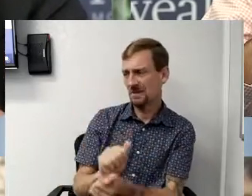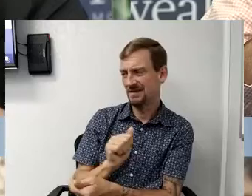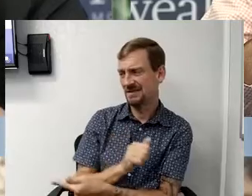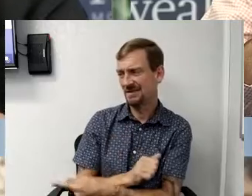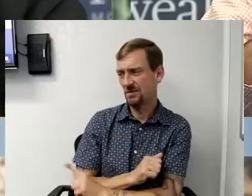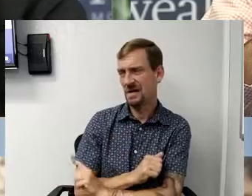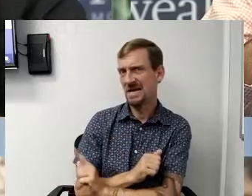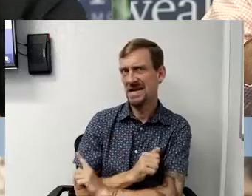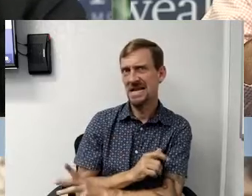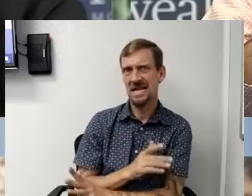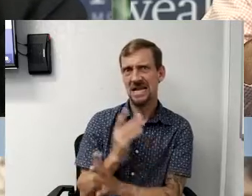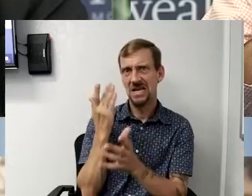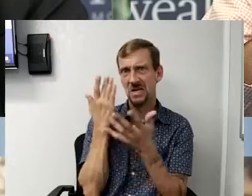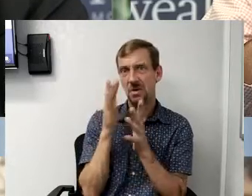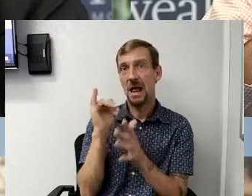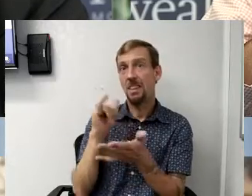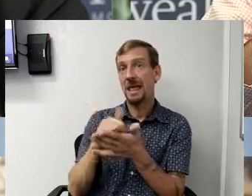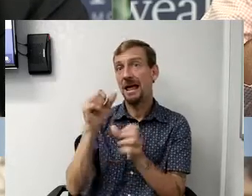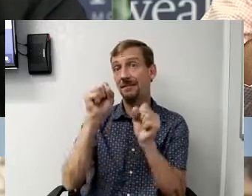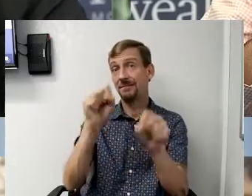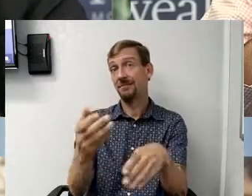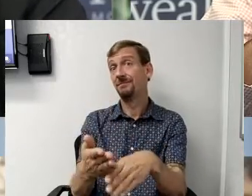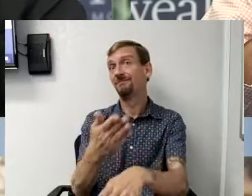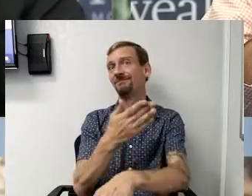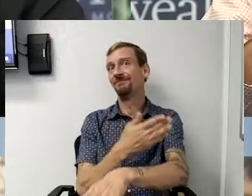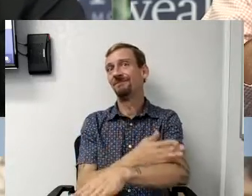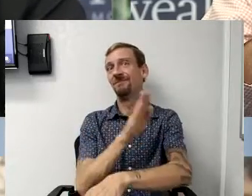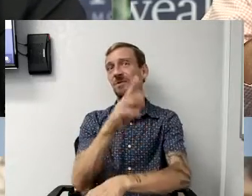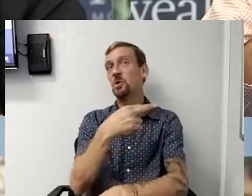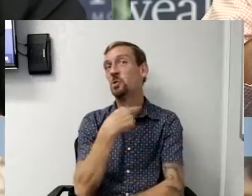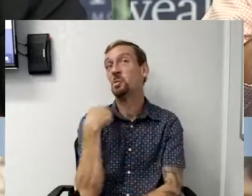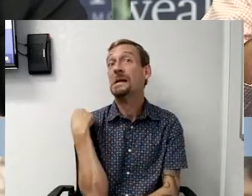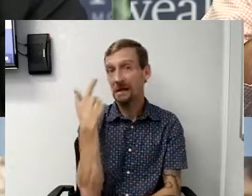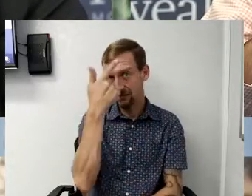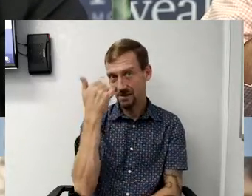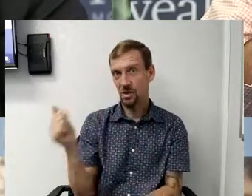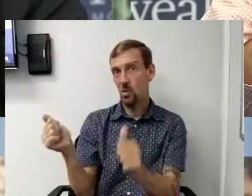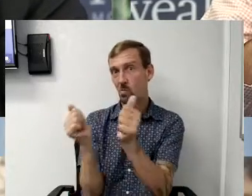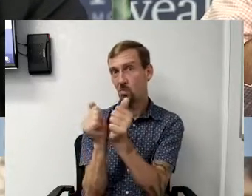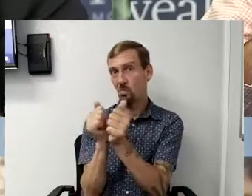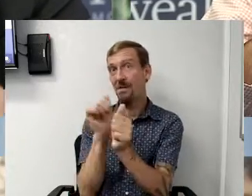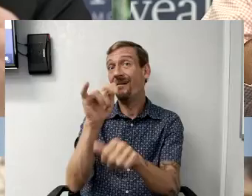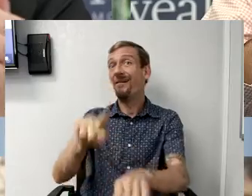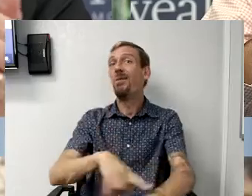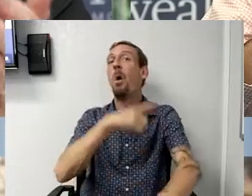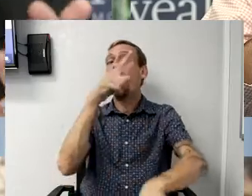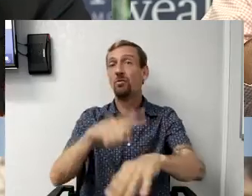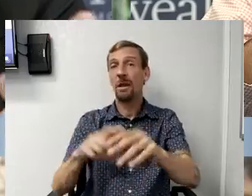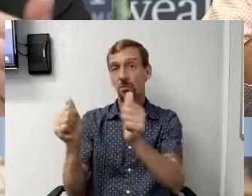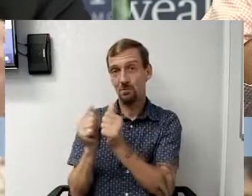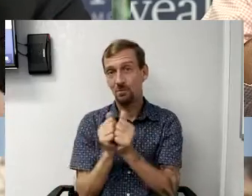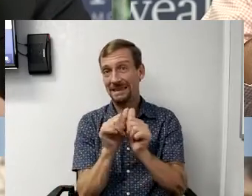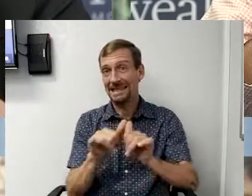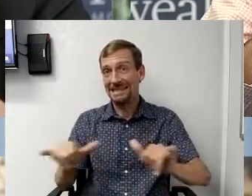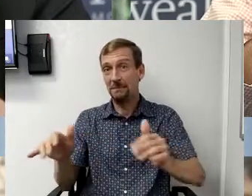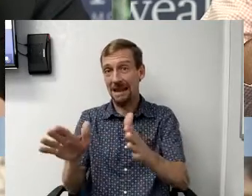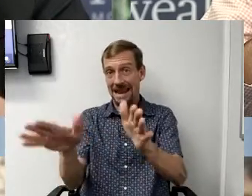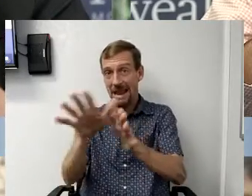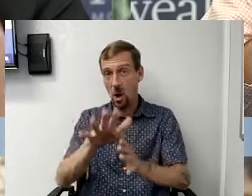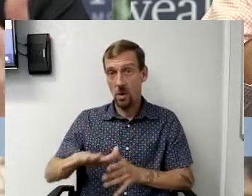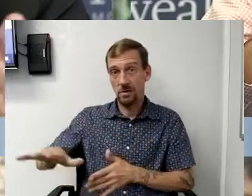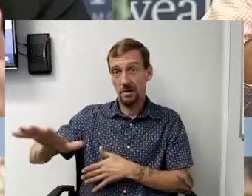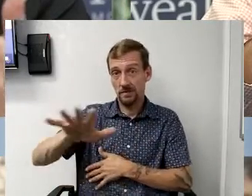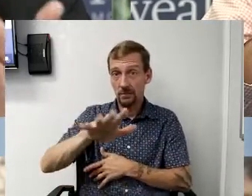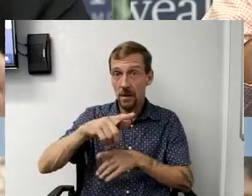type of thing, that could increase your risk because you're in that space together for a prolonged period of time. But and I know we've talked about